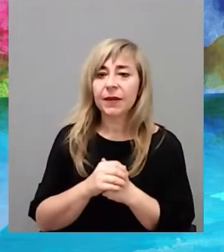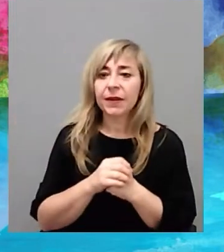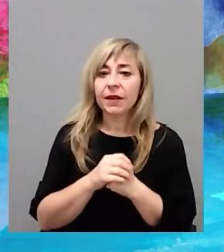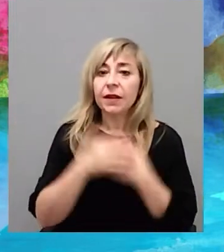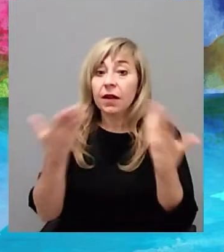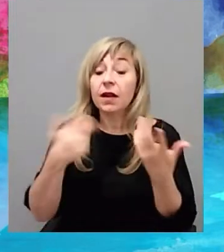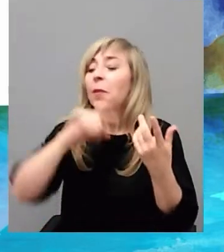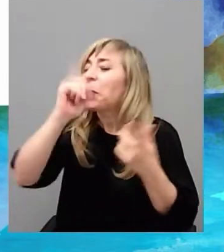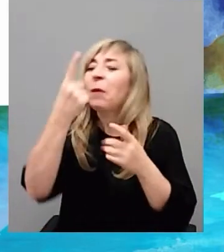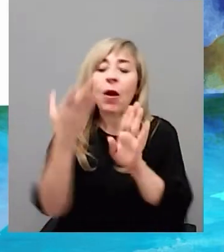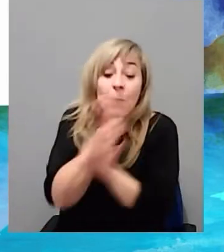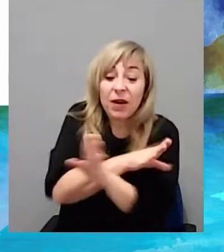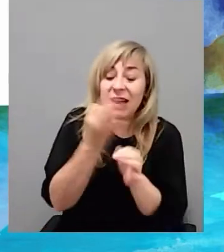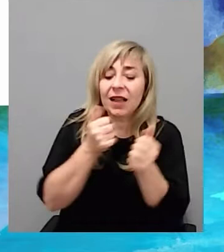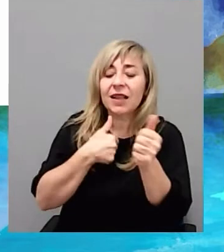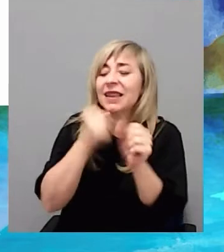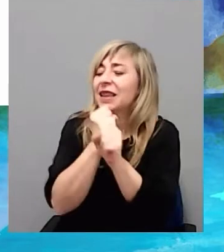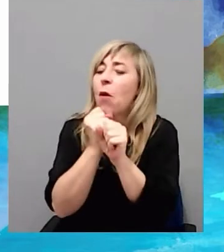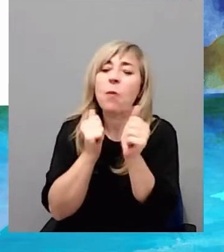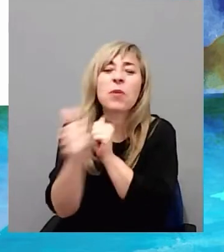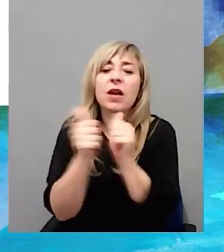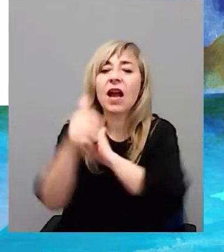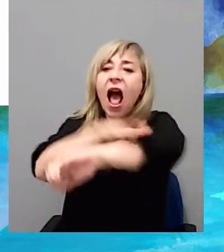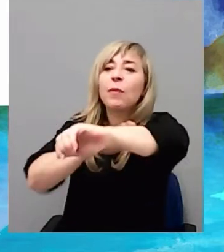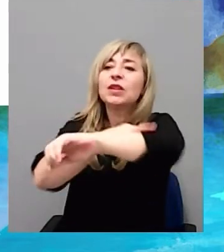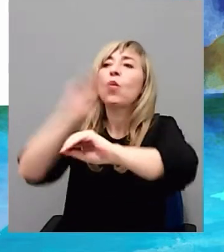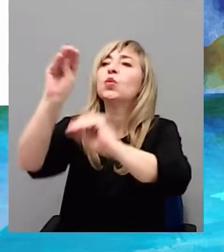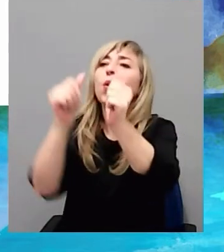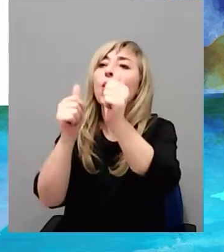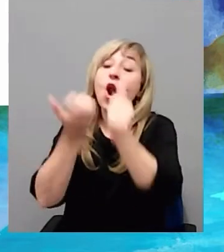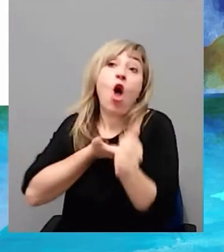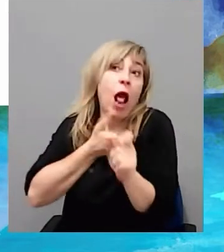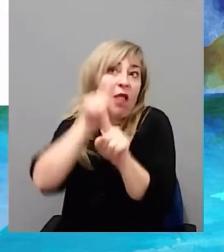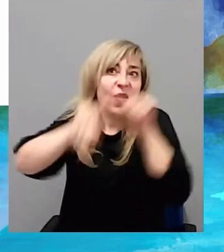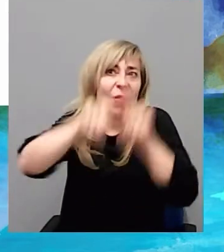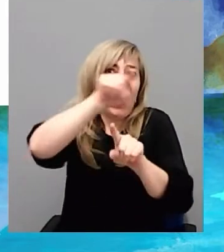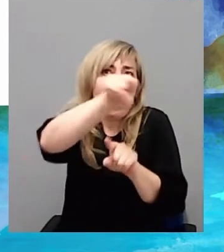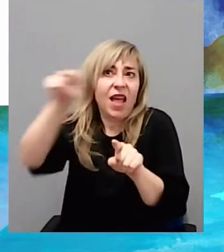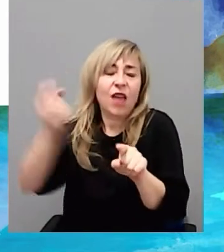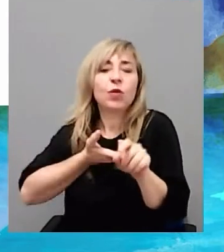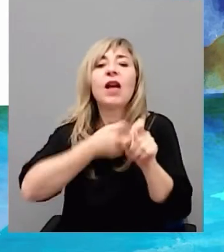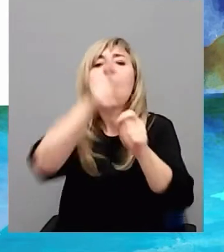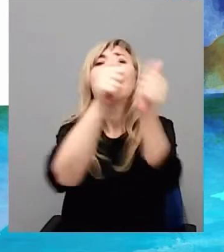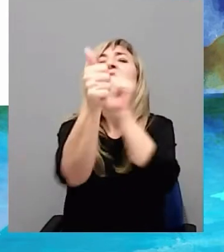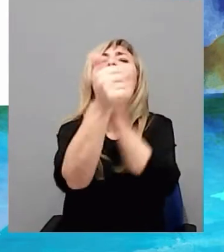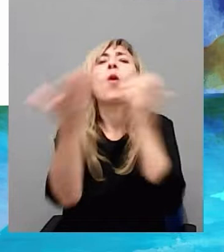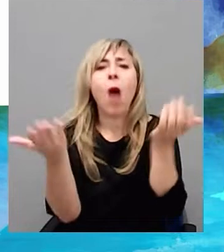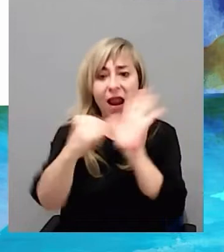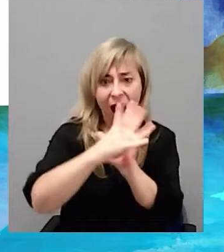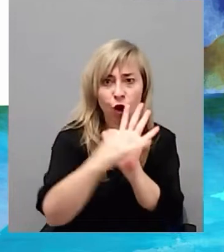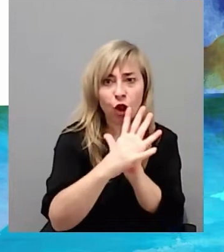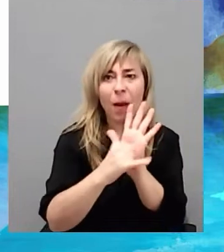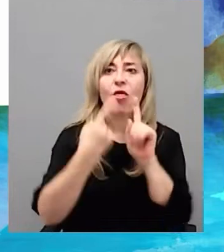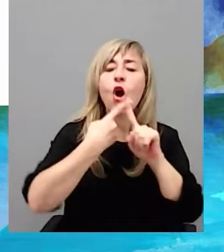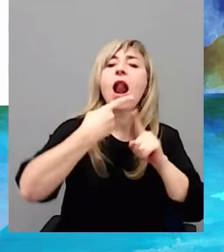work to know what the priorities are and at the local administrative level. And then over the short and long